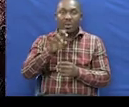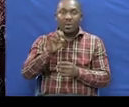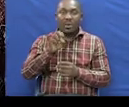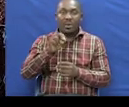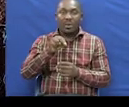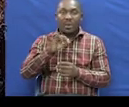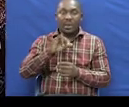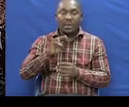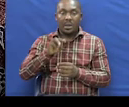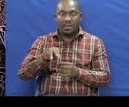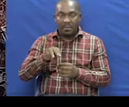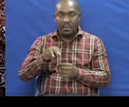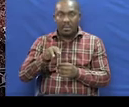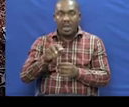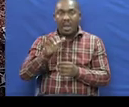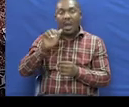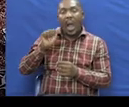is argon